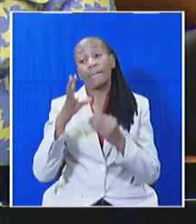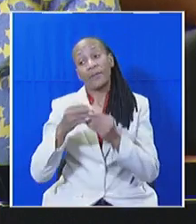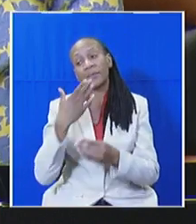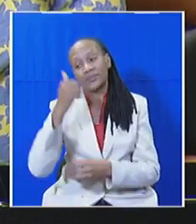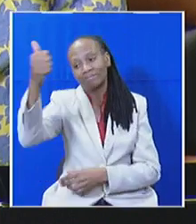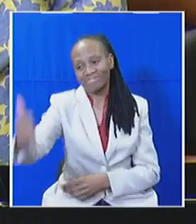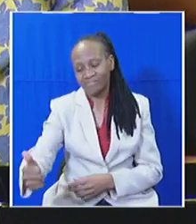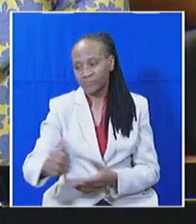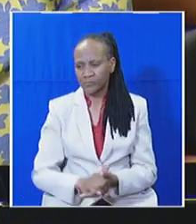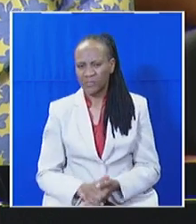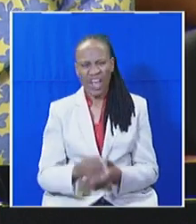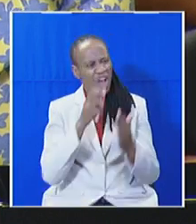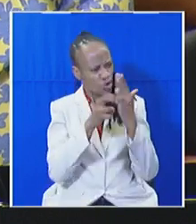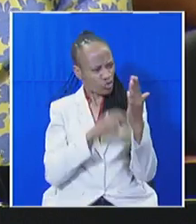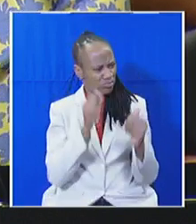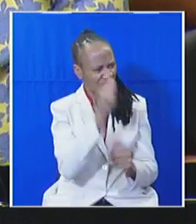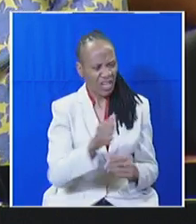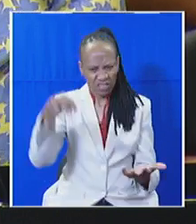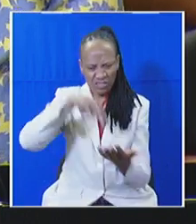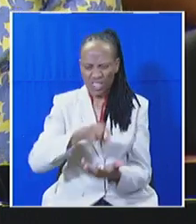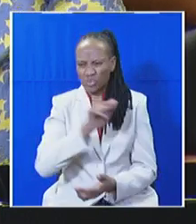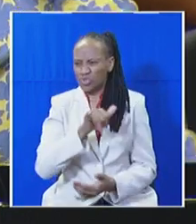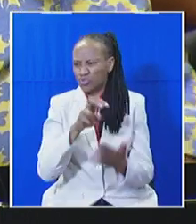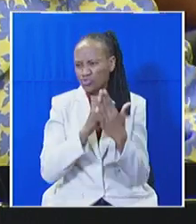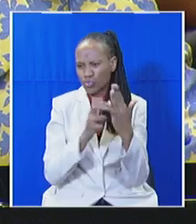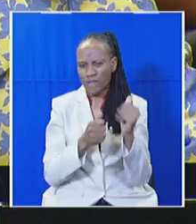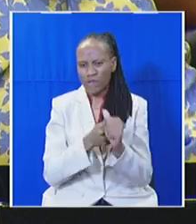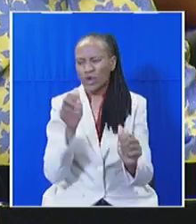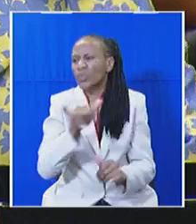a seat, Under which Honorable. rule is he standing up?